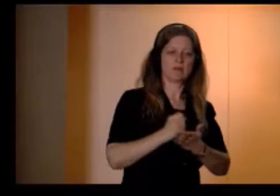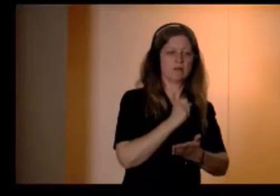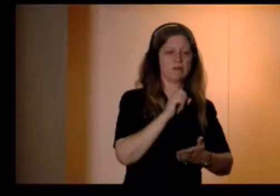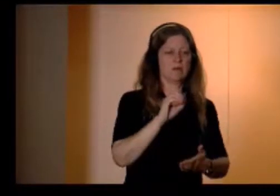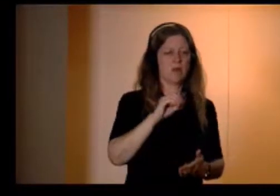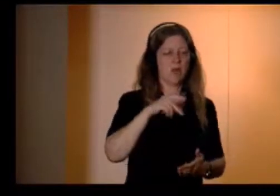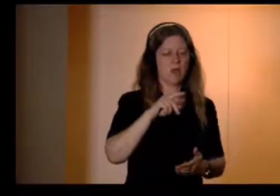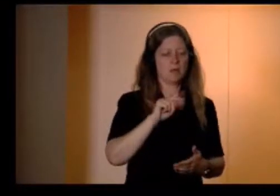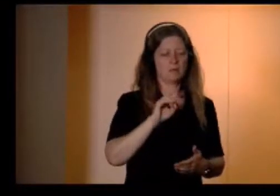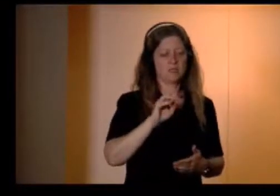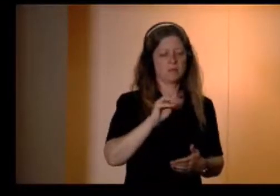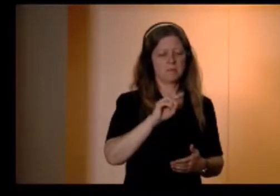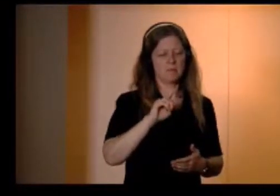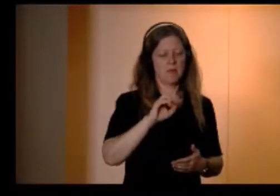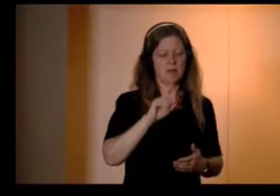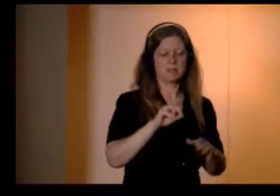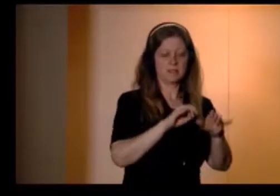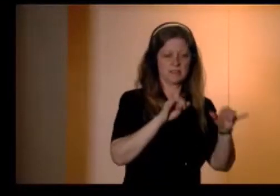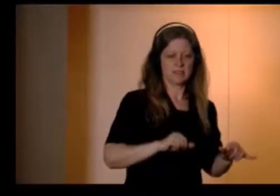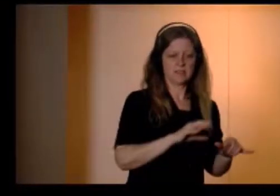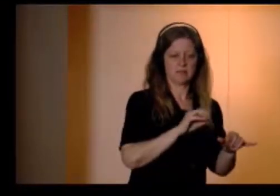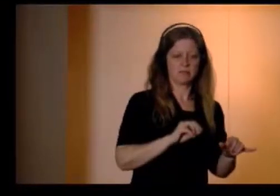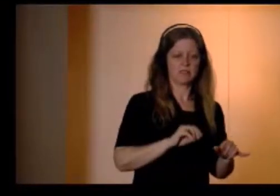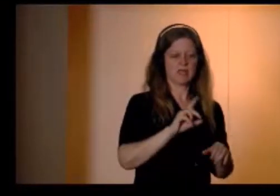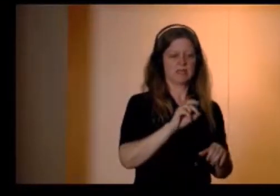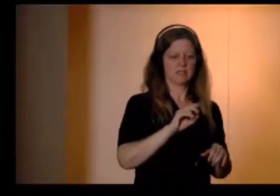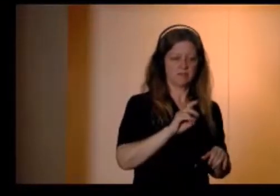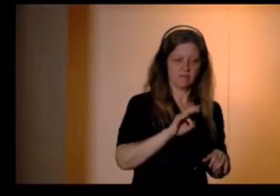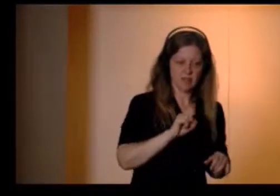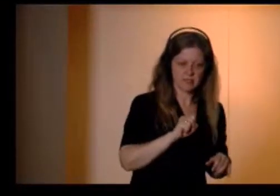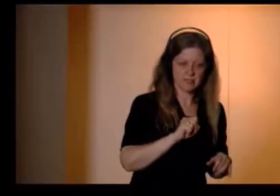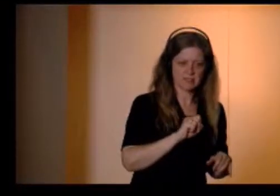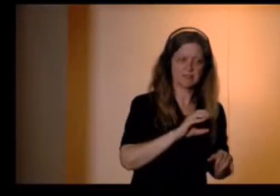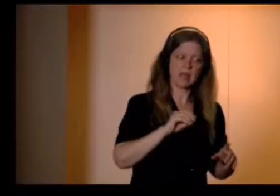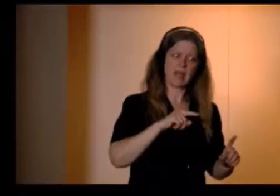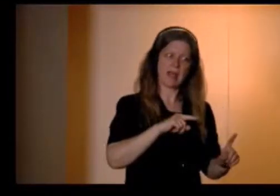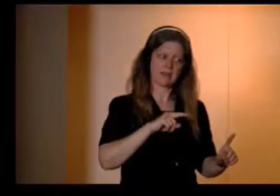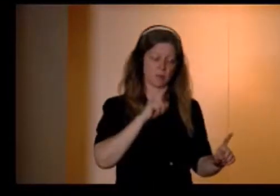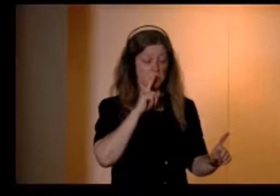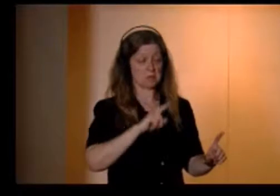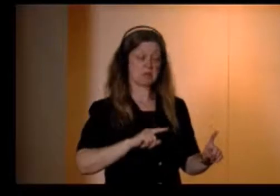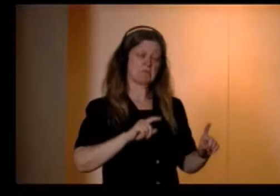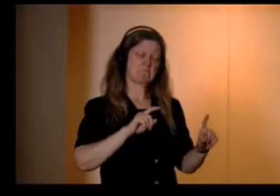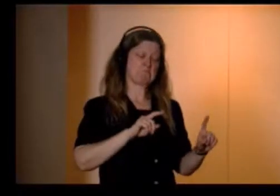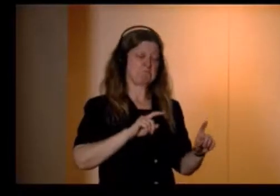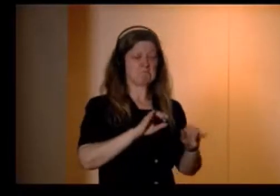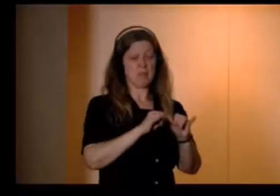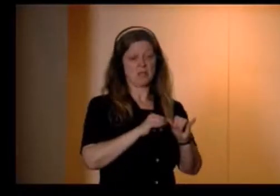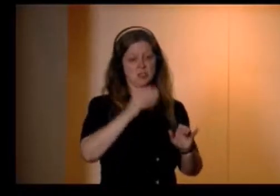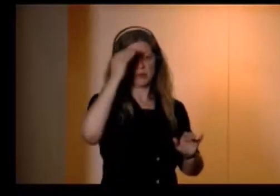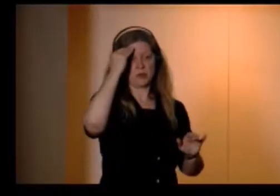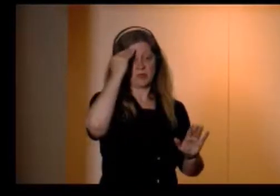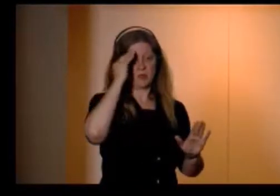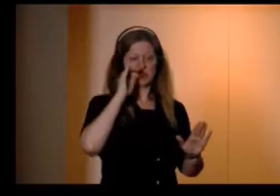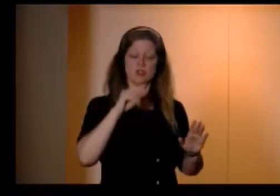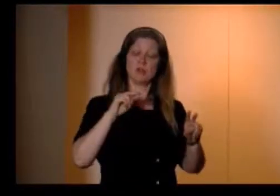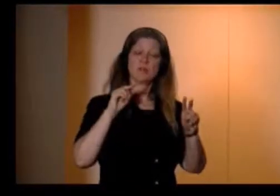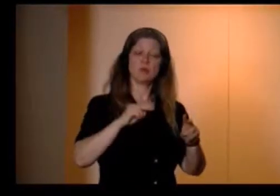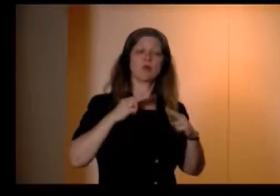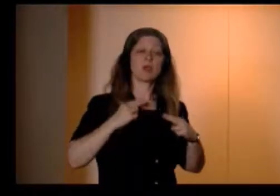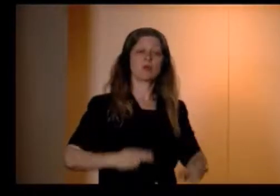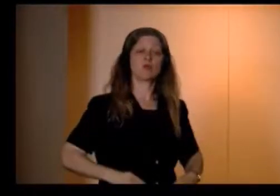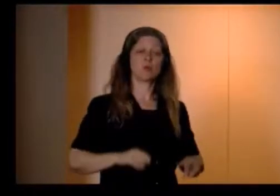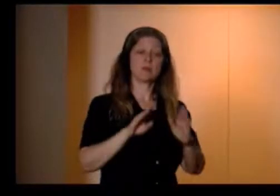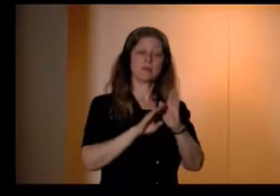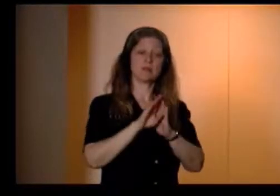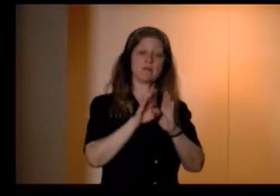and in that sense, engineering knowledge, right? So if you look at sort of human development, it's a bit ironic, right, that the same process